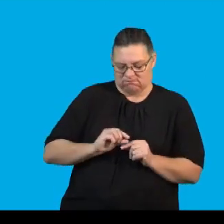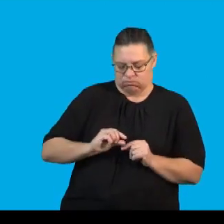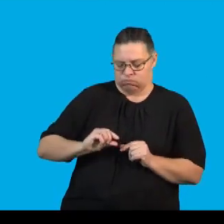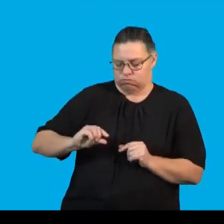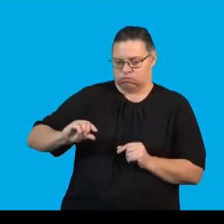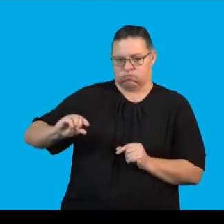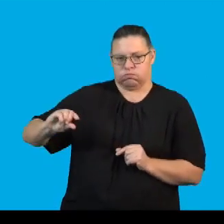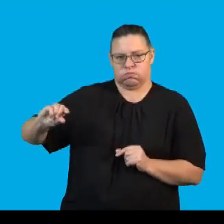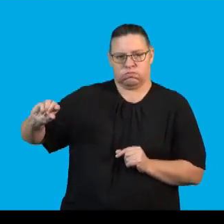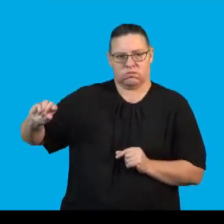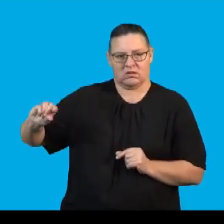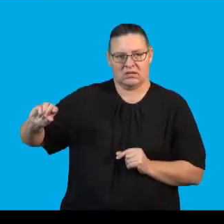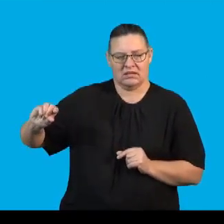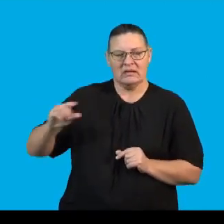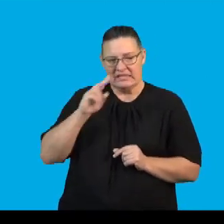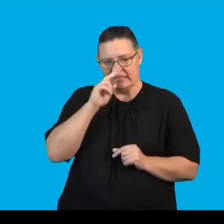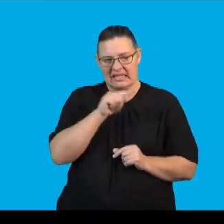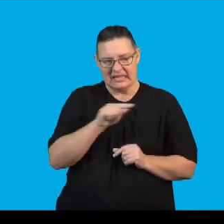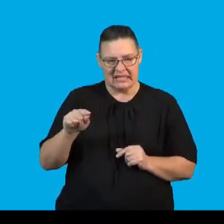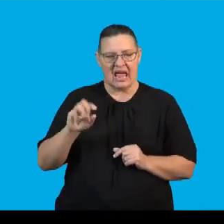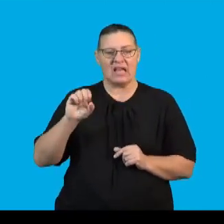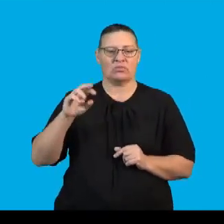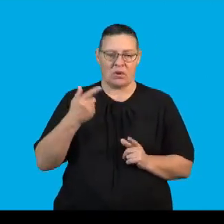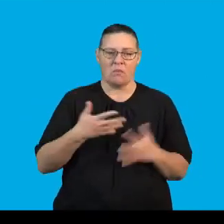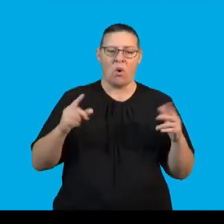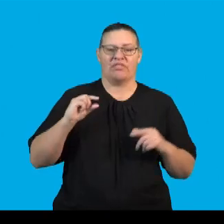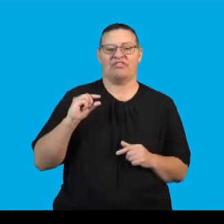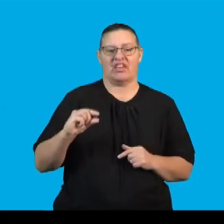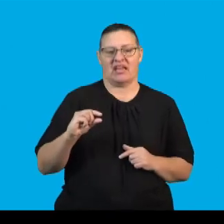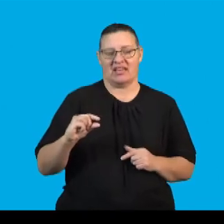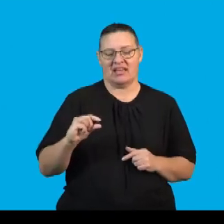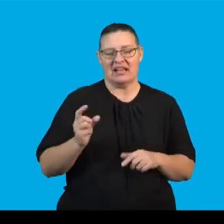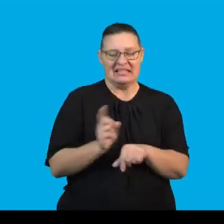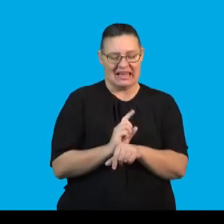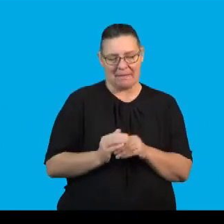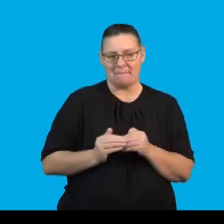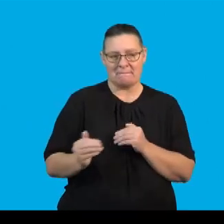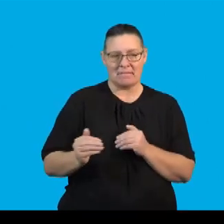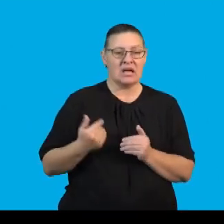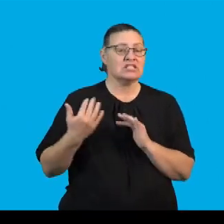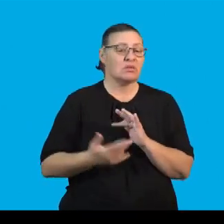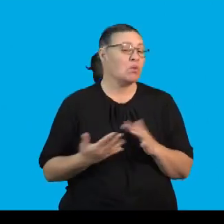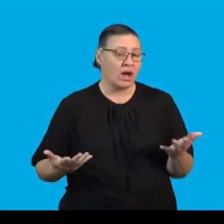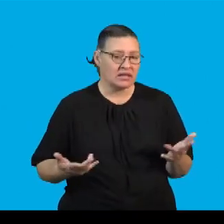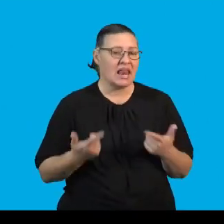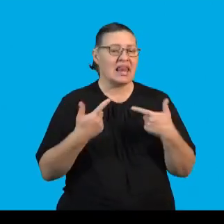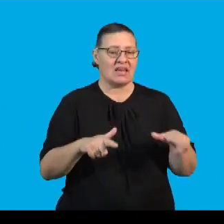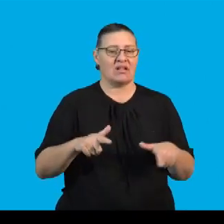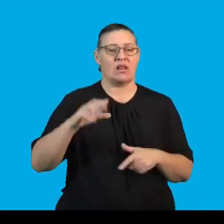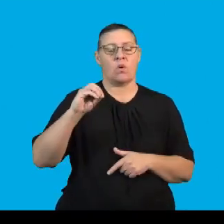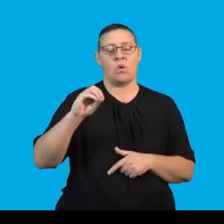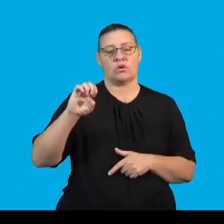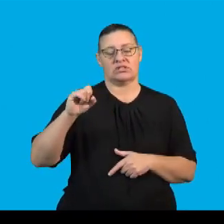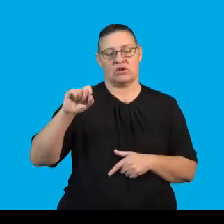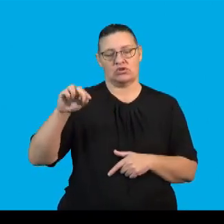the uterus. So you can see that the lining of the endometrium thickens during this period stimulated by increase in levels